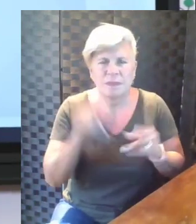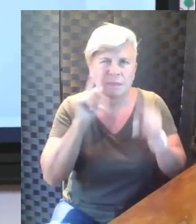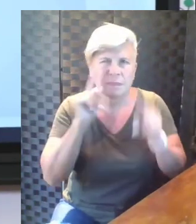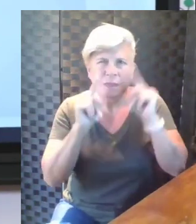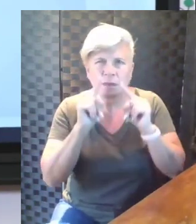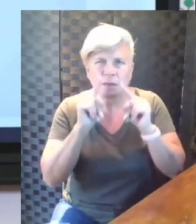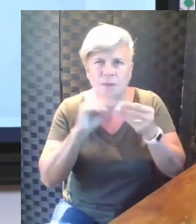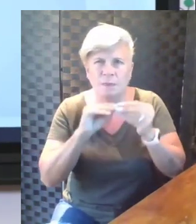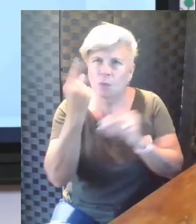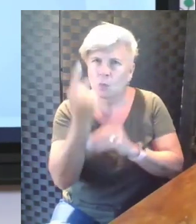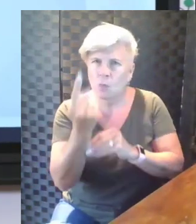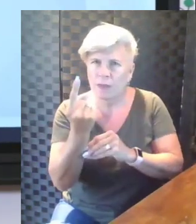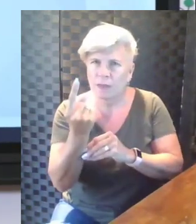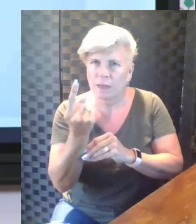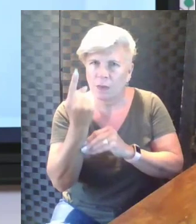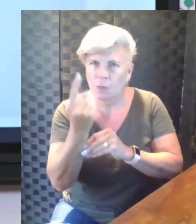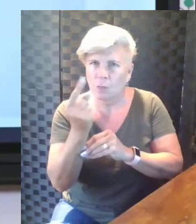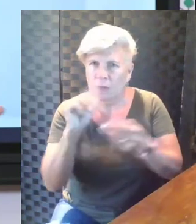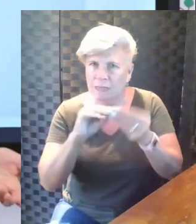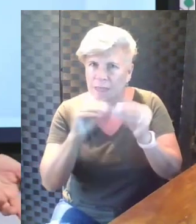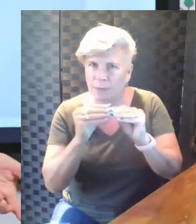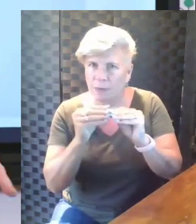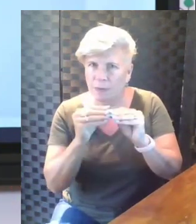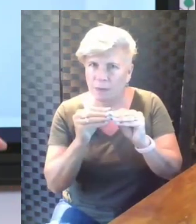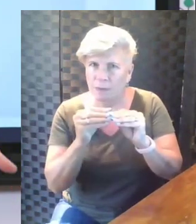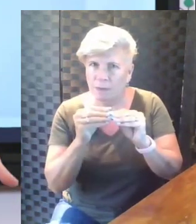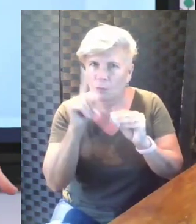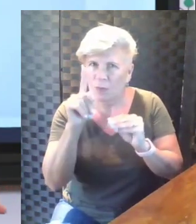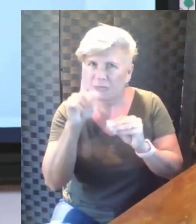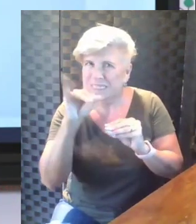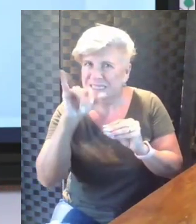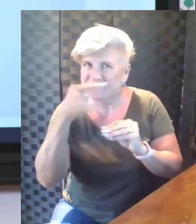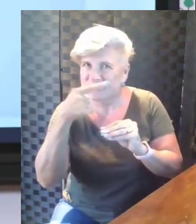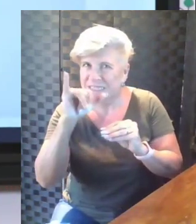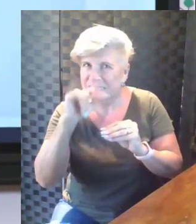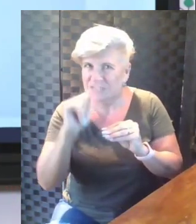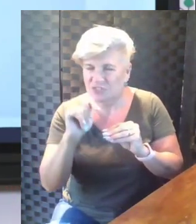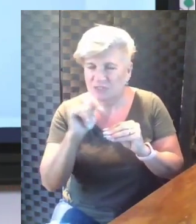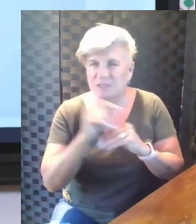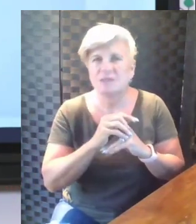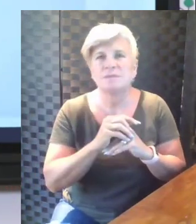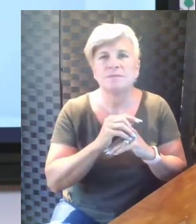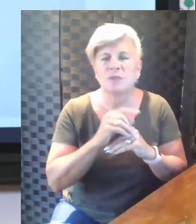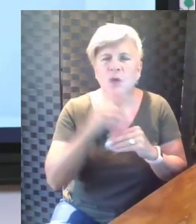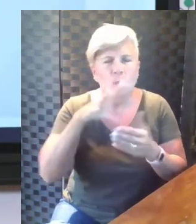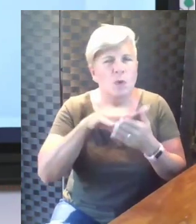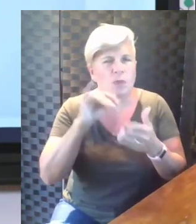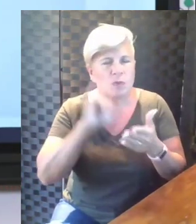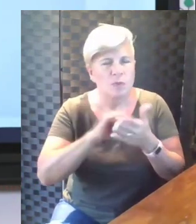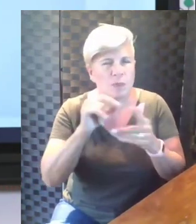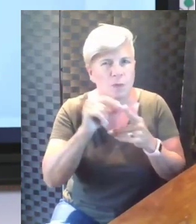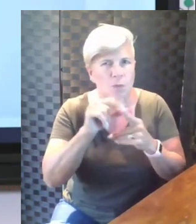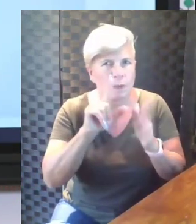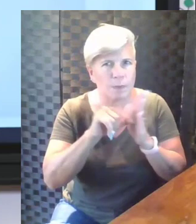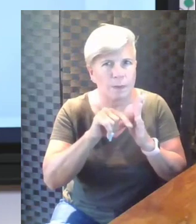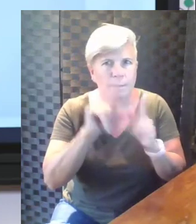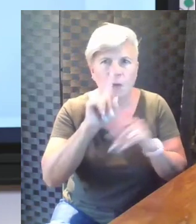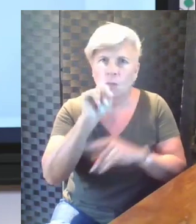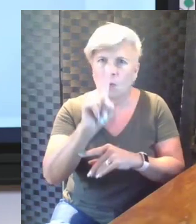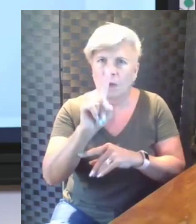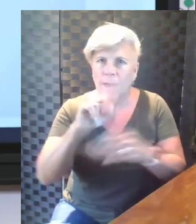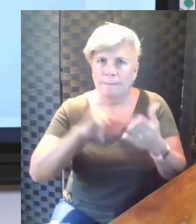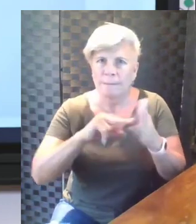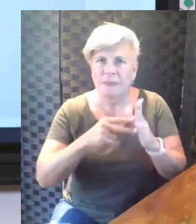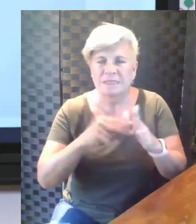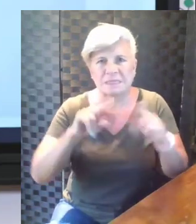the number 1, there's one number, or one digit. And we're going to learn what the word digit means in a little bit. But that 1 means something different in the